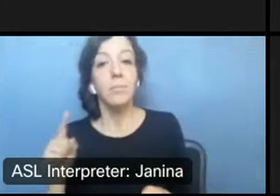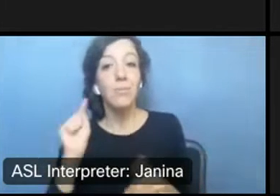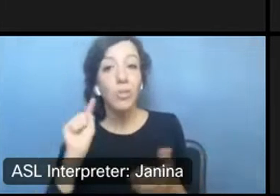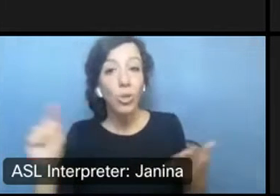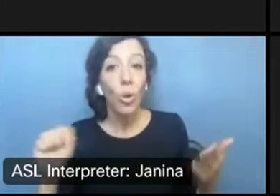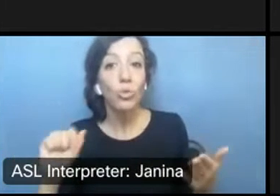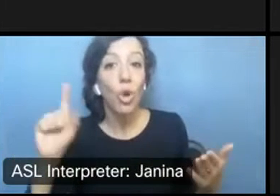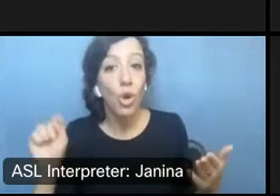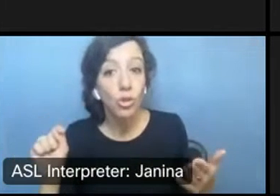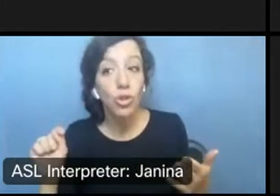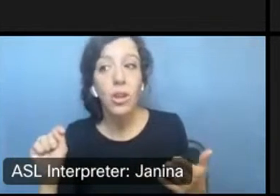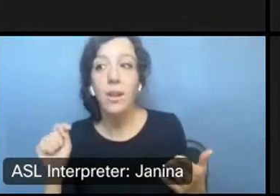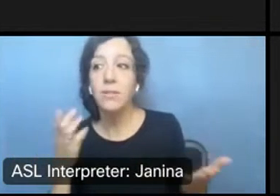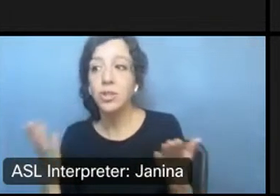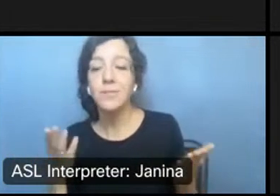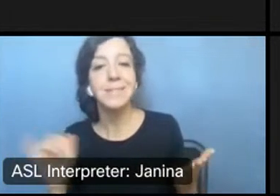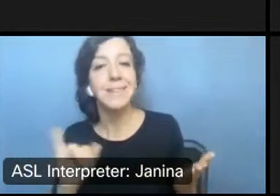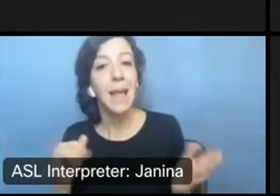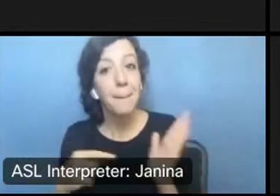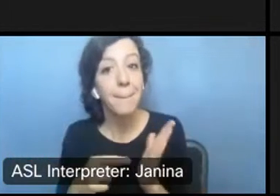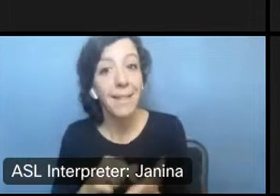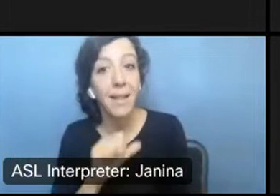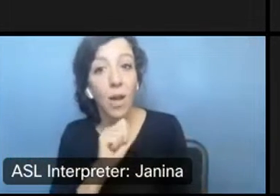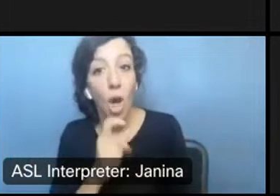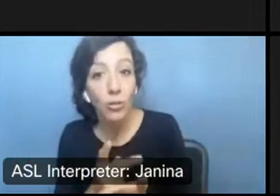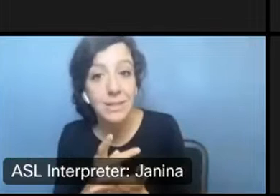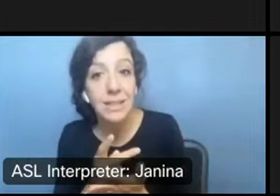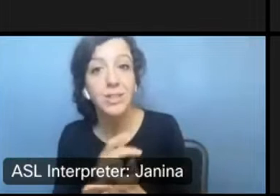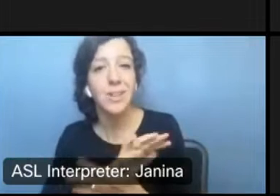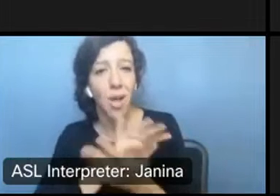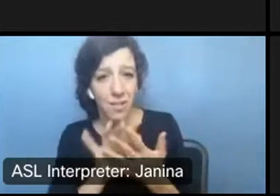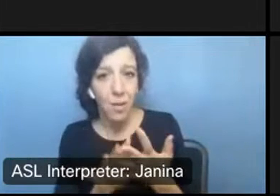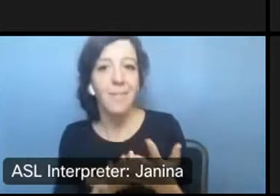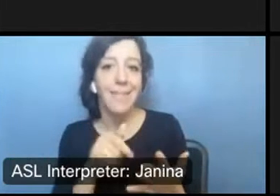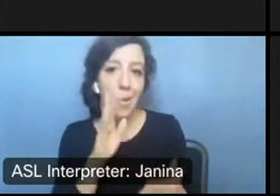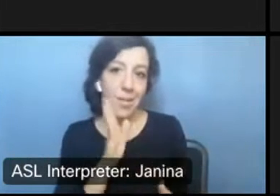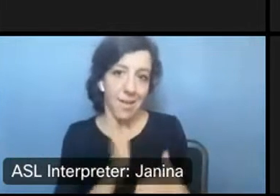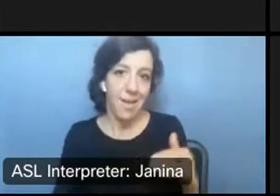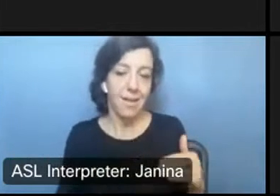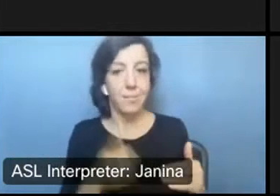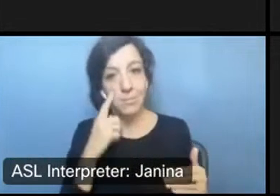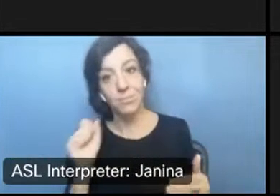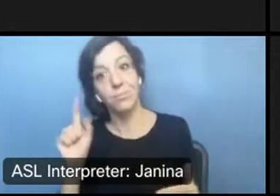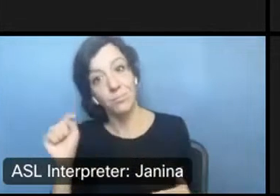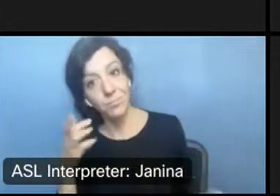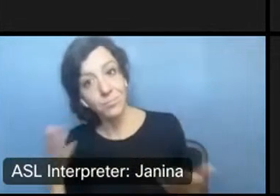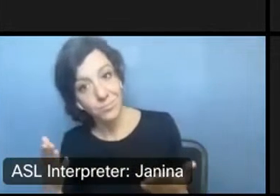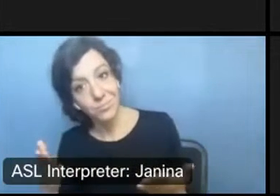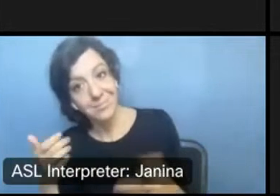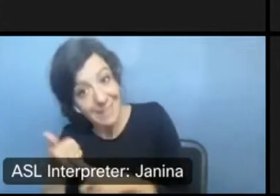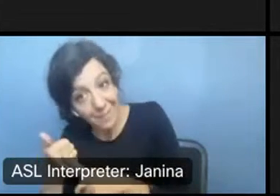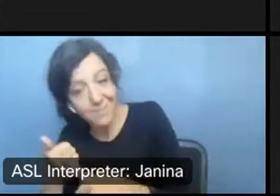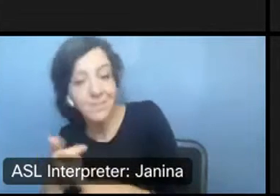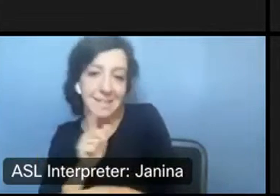services, billing authorizations are going to end because alternative services are going to end.